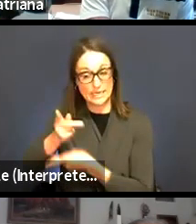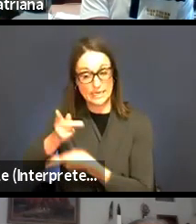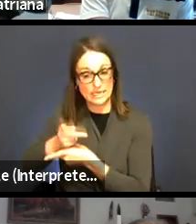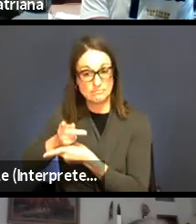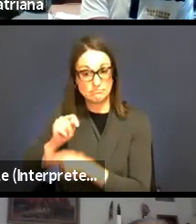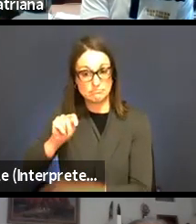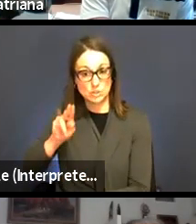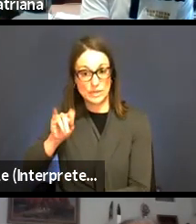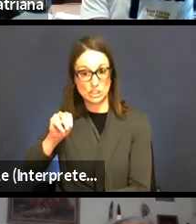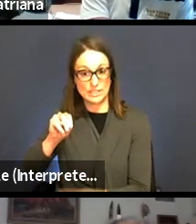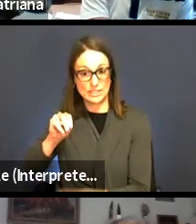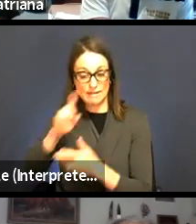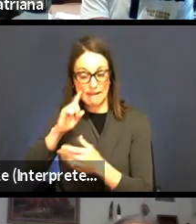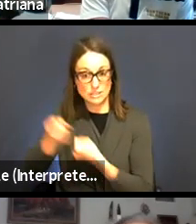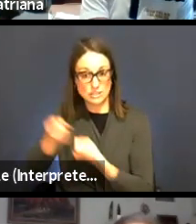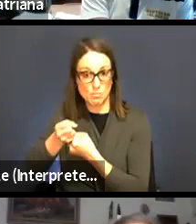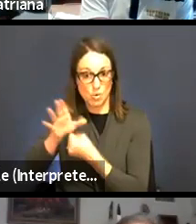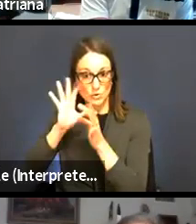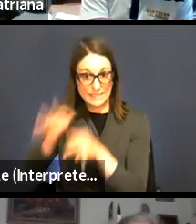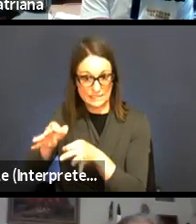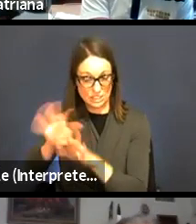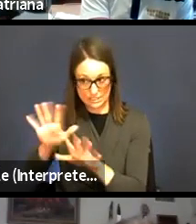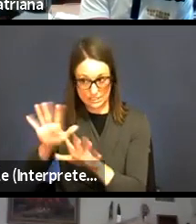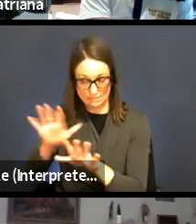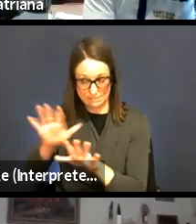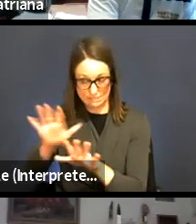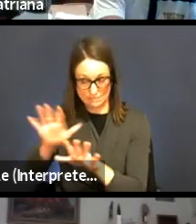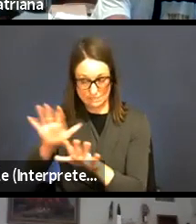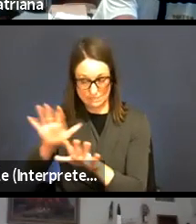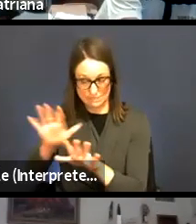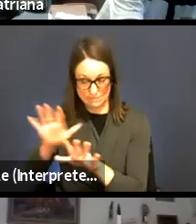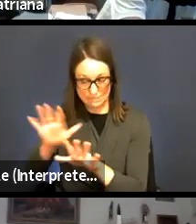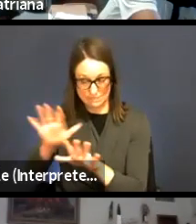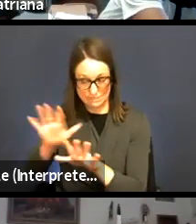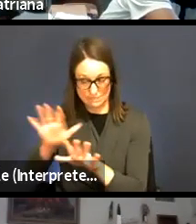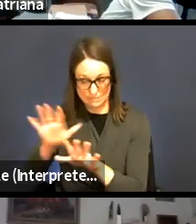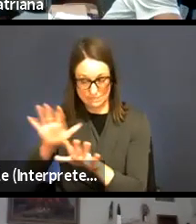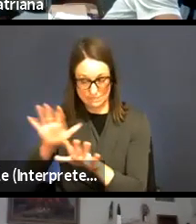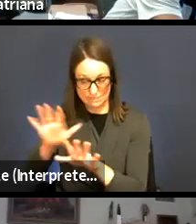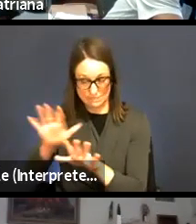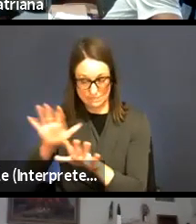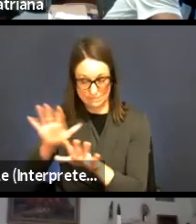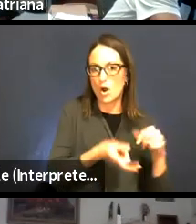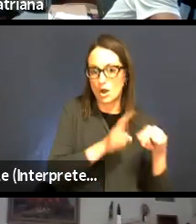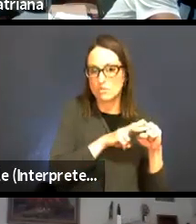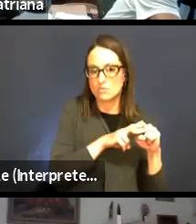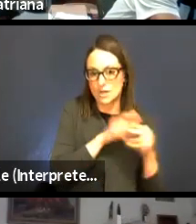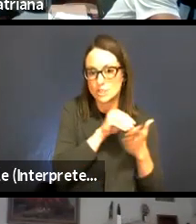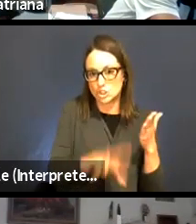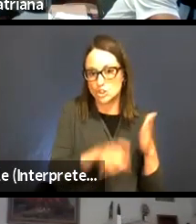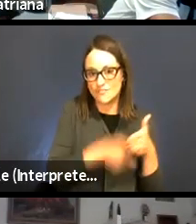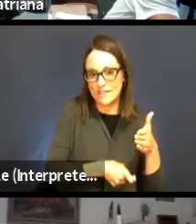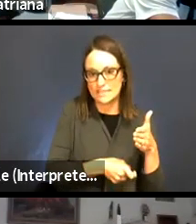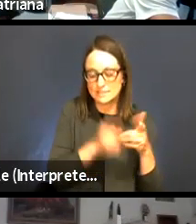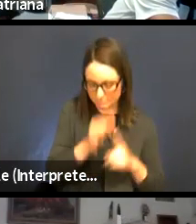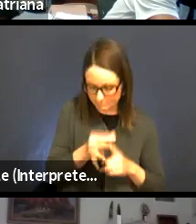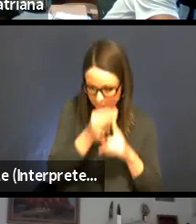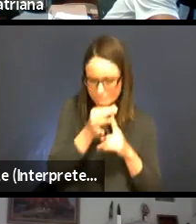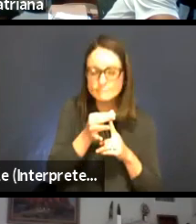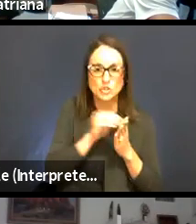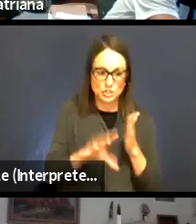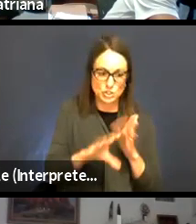not to raise it. And I do support the increase in student fees, particularly the student activity fee and the